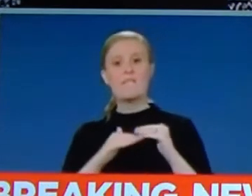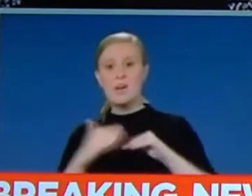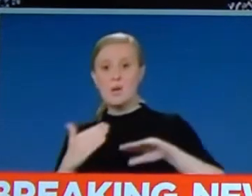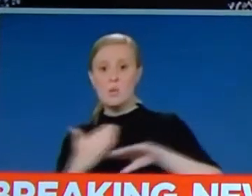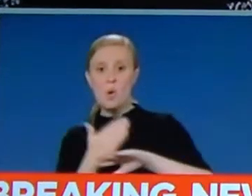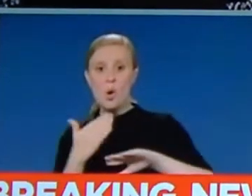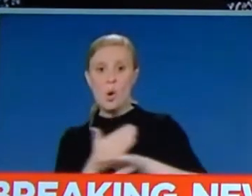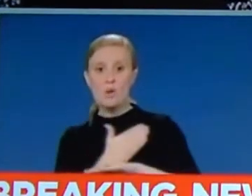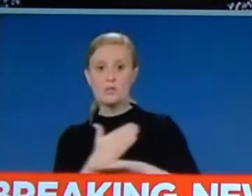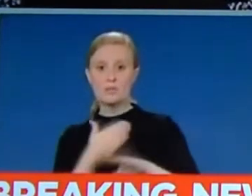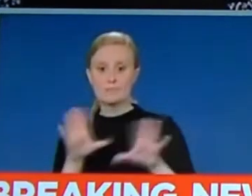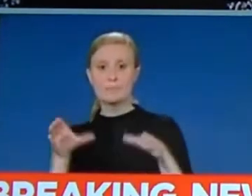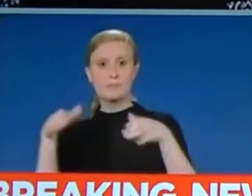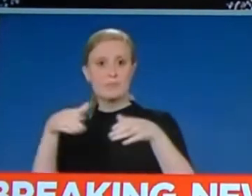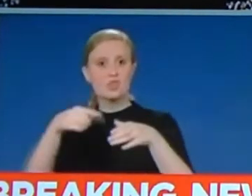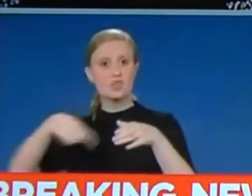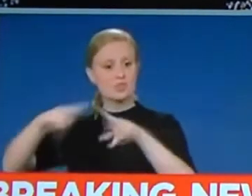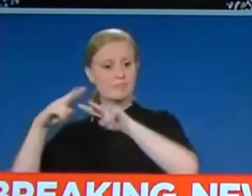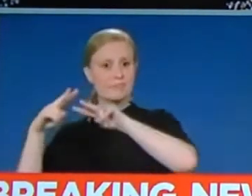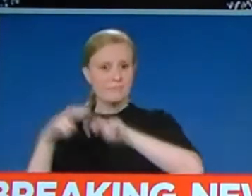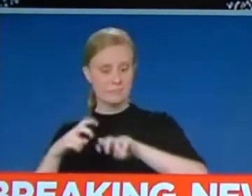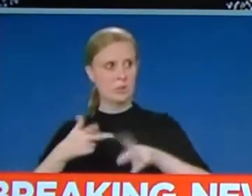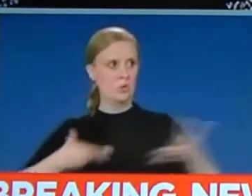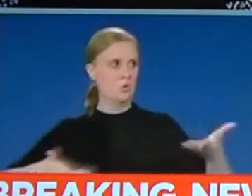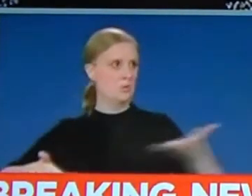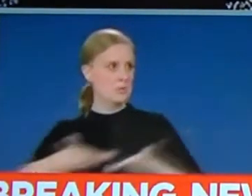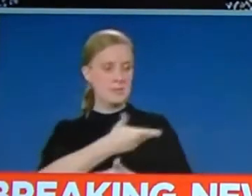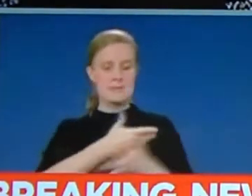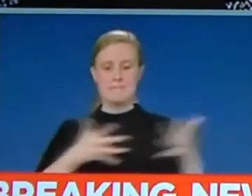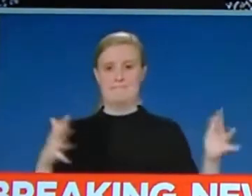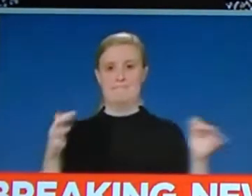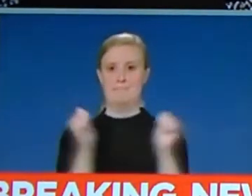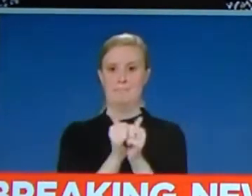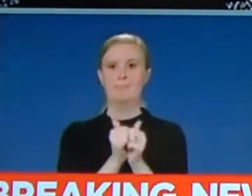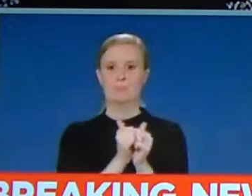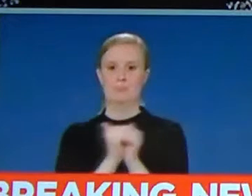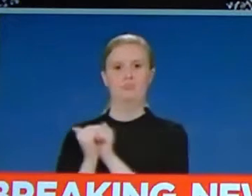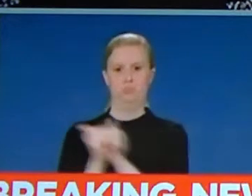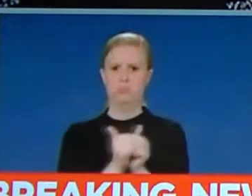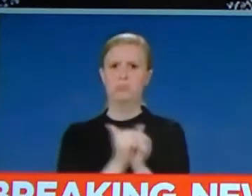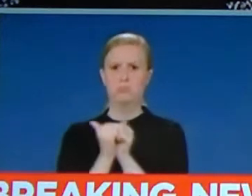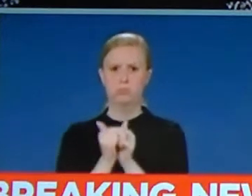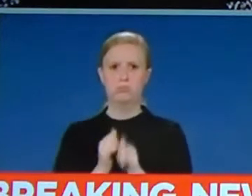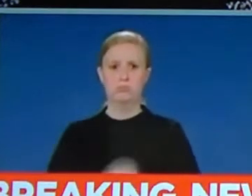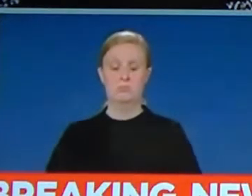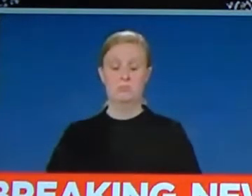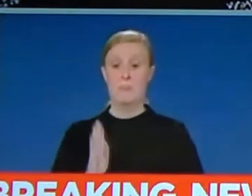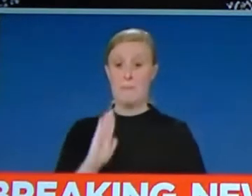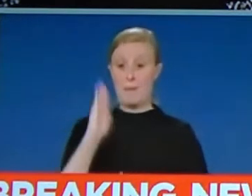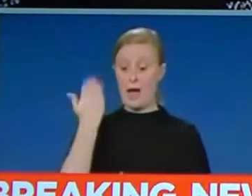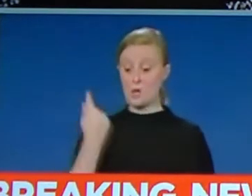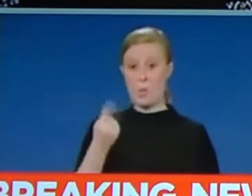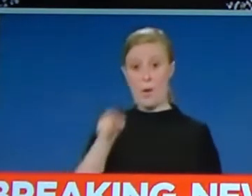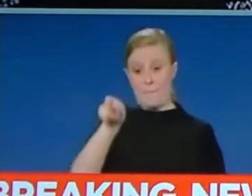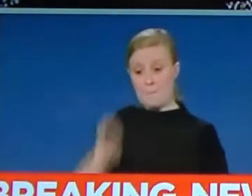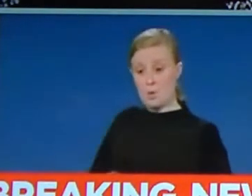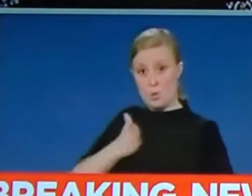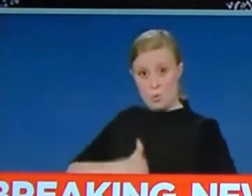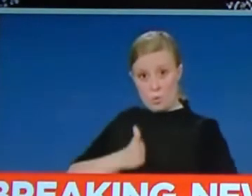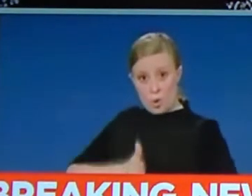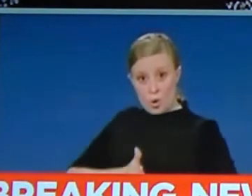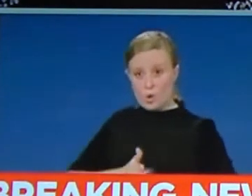those 3 awards have meant things like this, that an individual worker who was performing one type of duty in one type